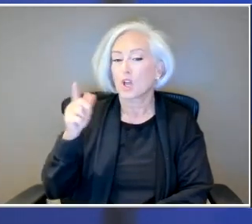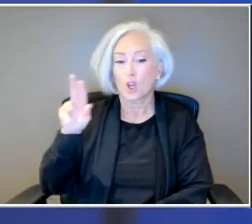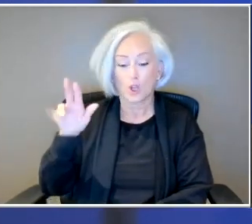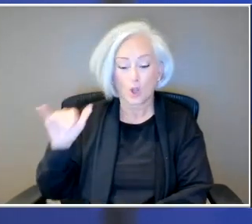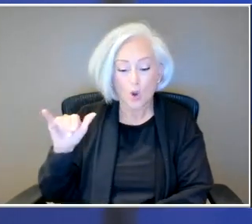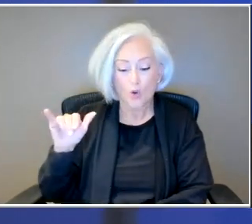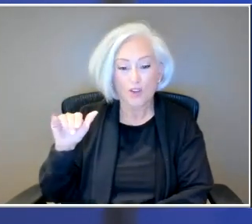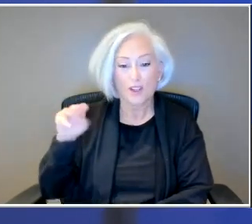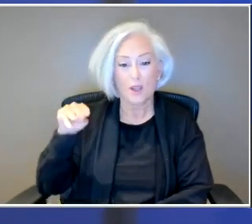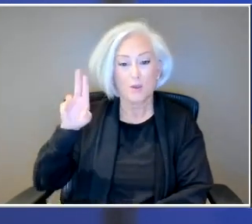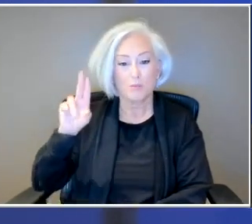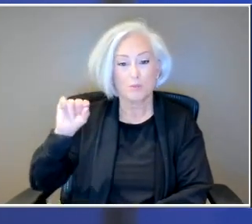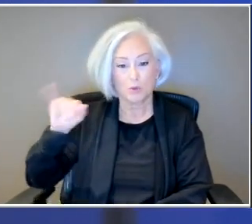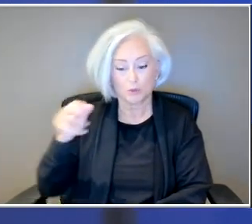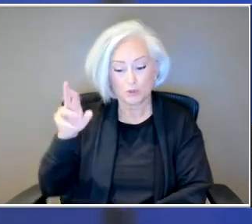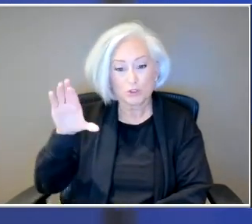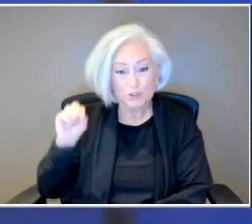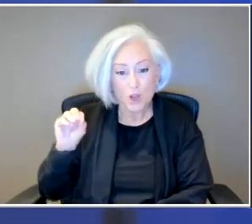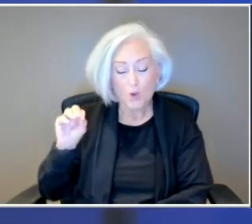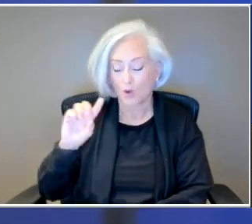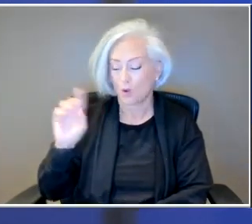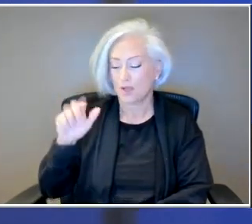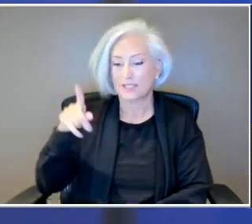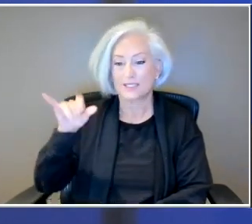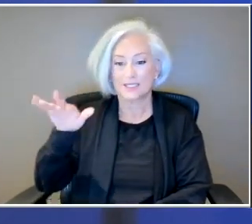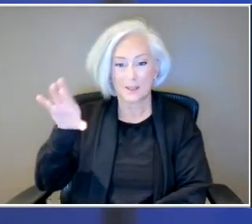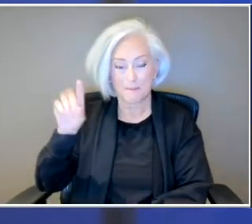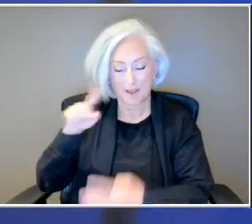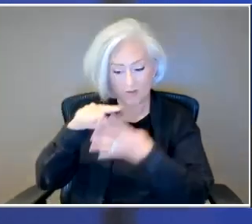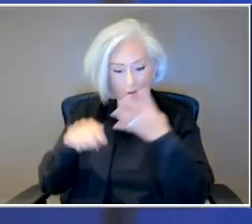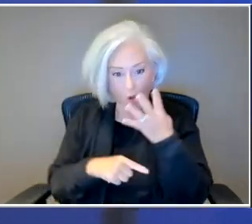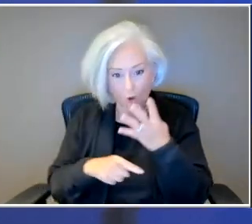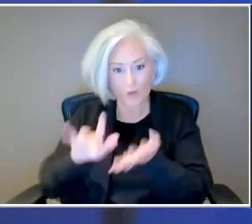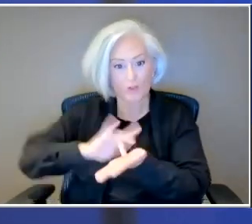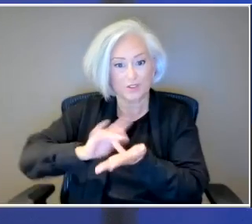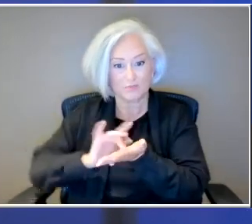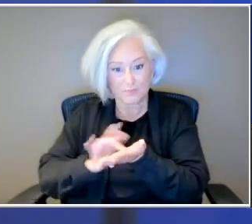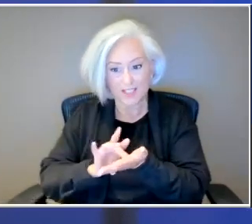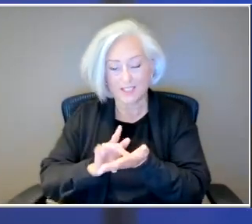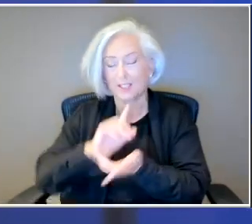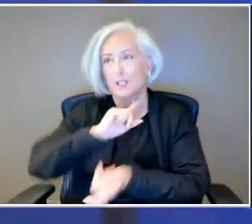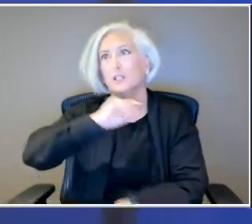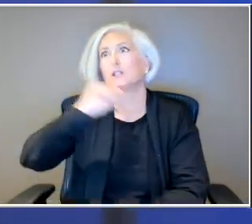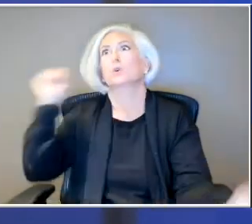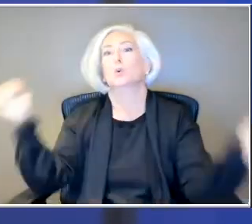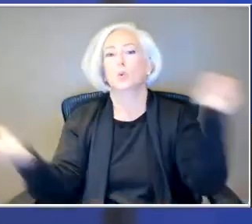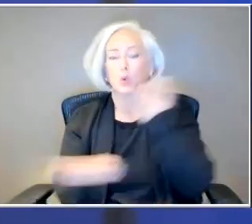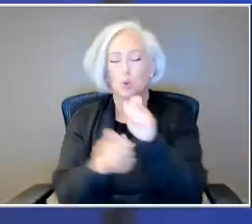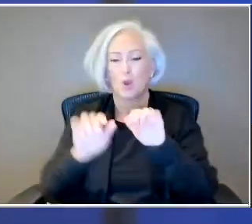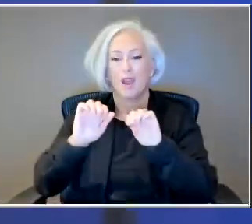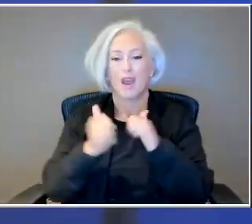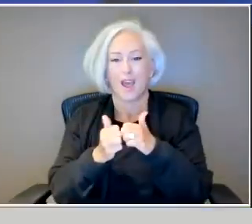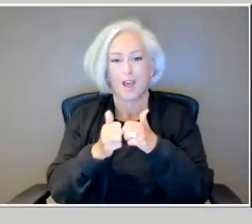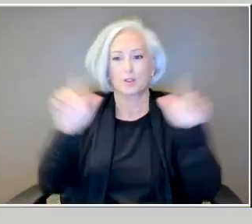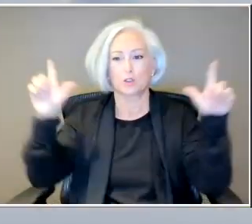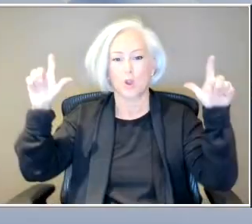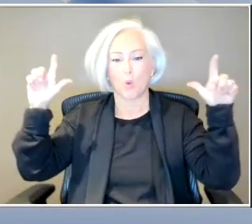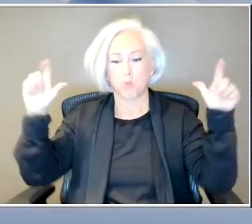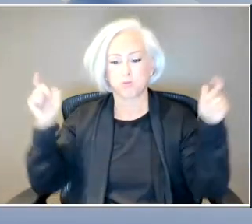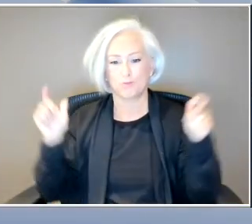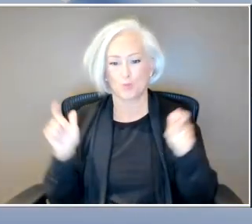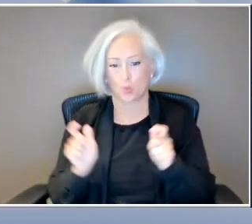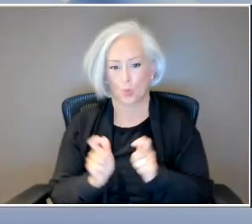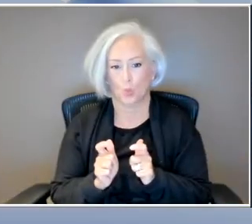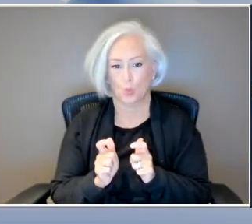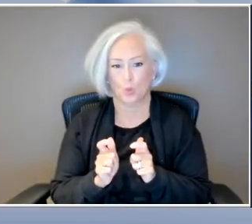leading what headlines call a revolution in weight loss. And by now, you likely know someone who has used them. The Kaiser Family